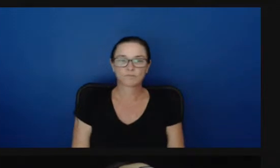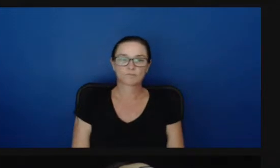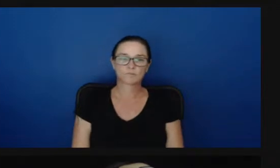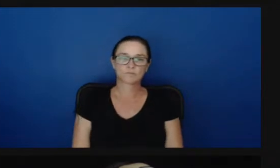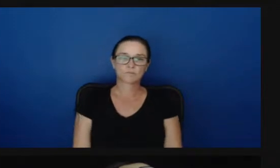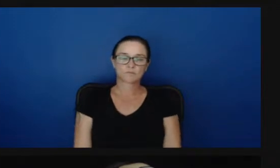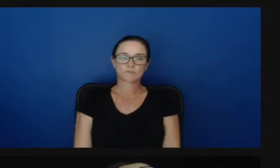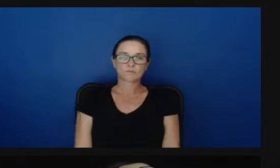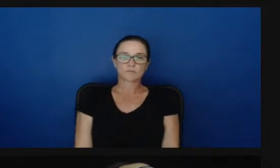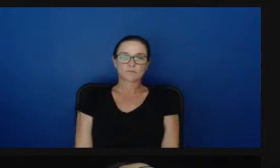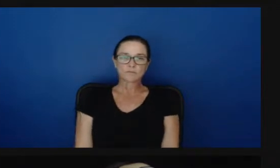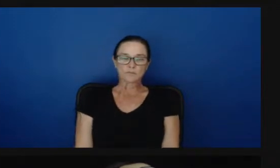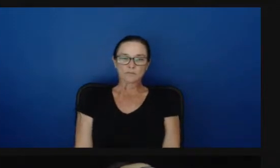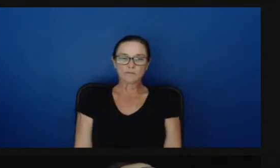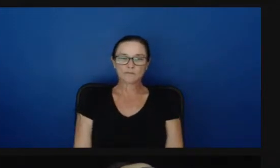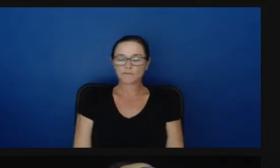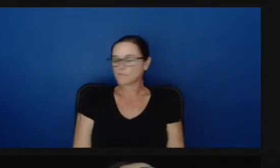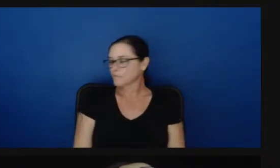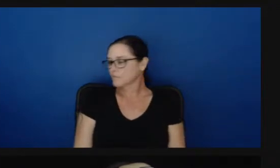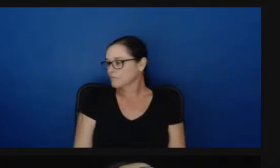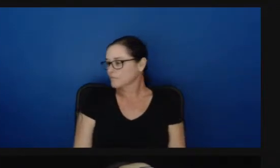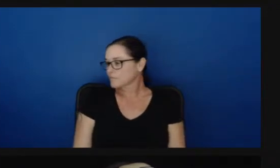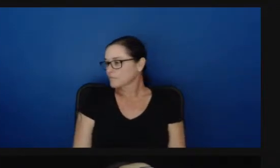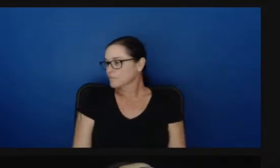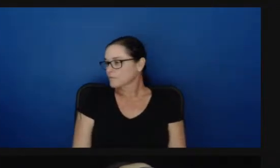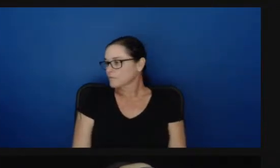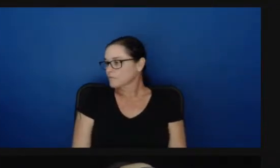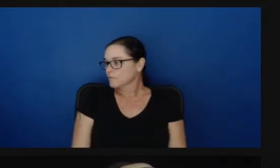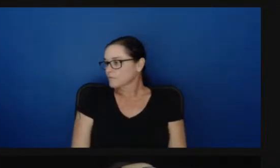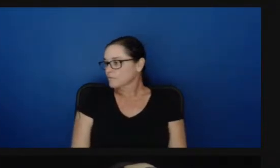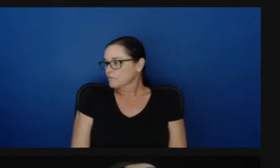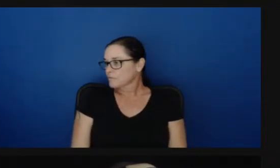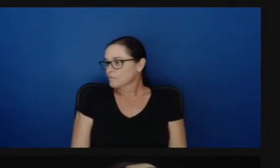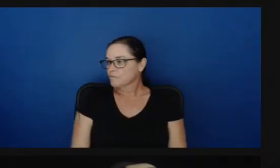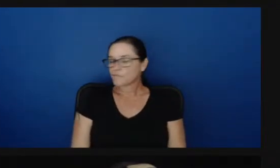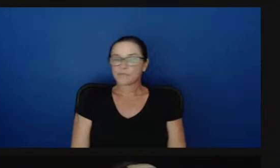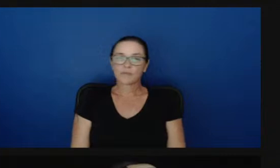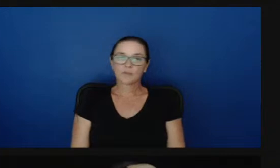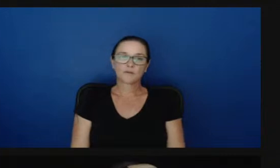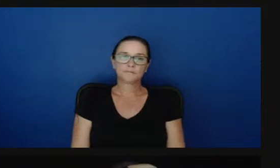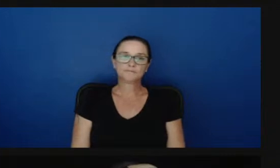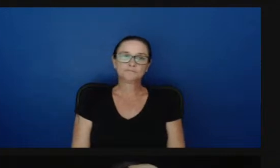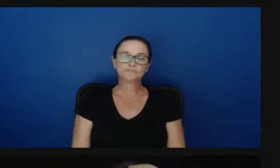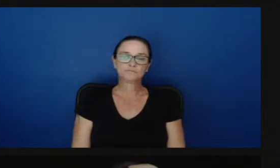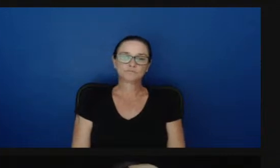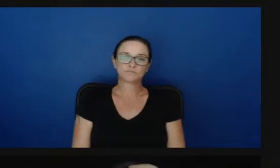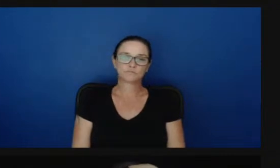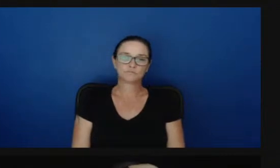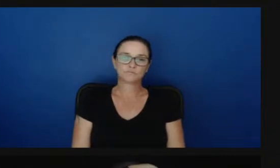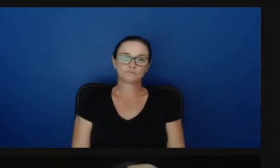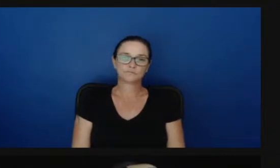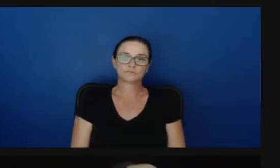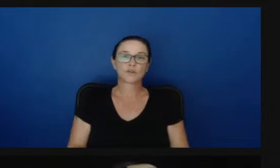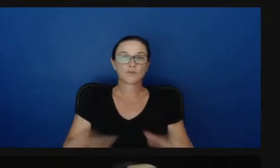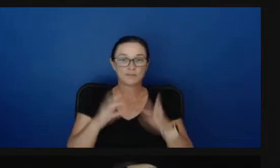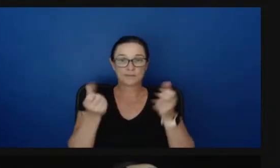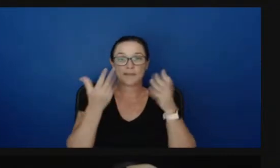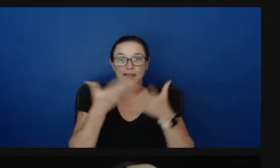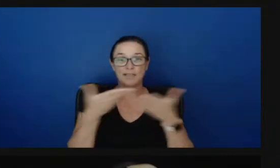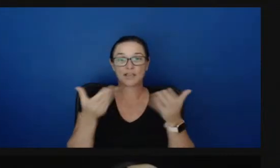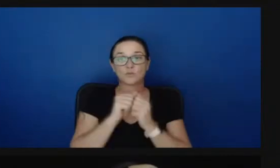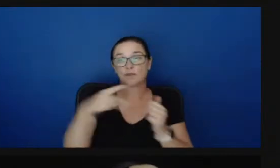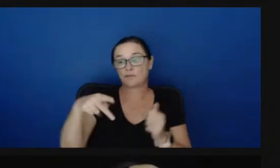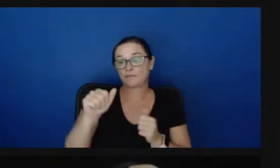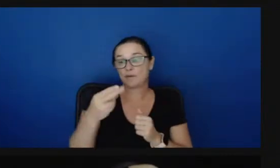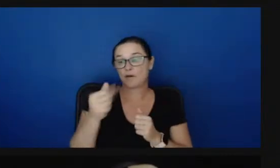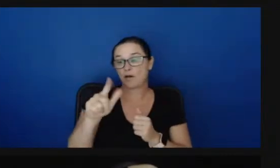Yeah, just a second to find these. We've done many things with Pahala over the years. The earthquakes down